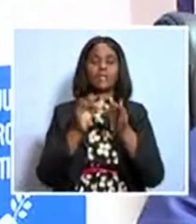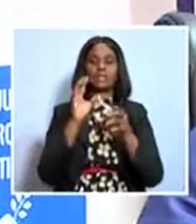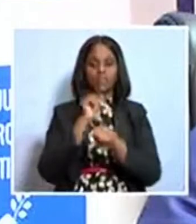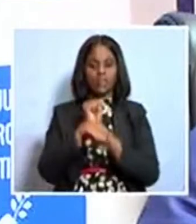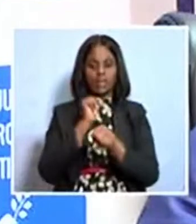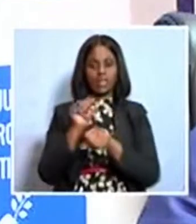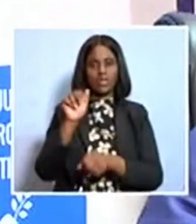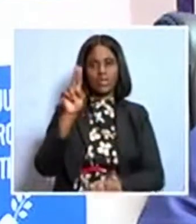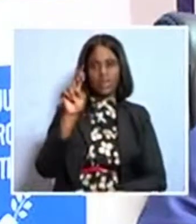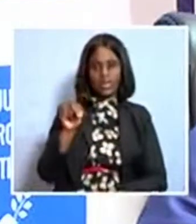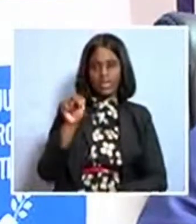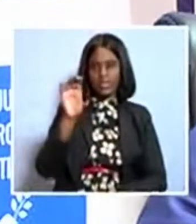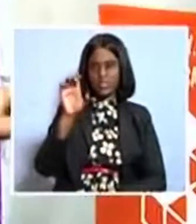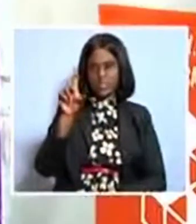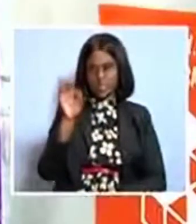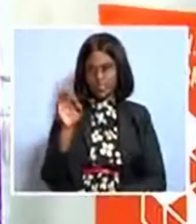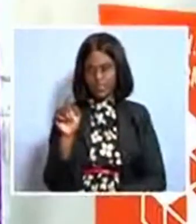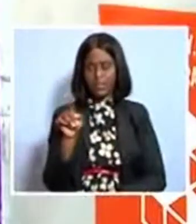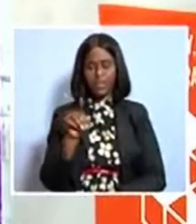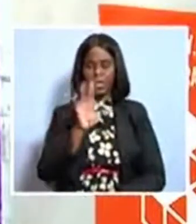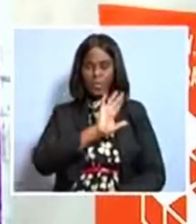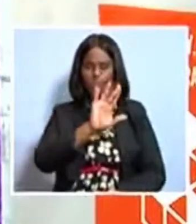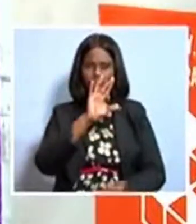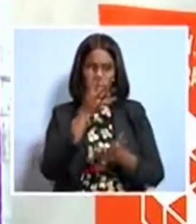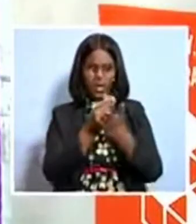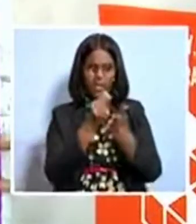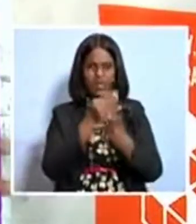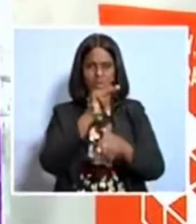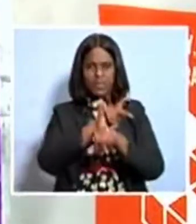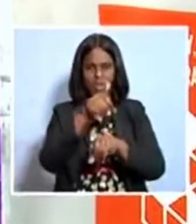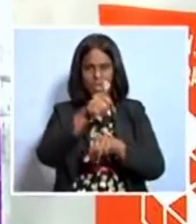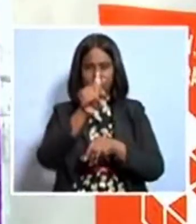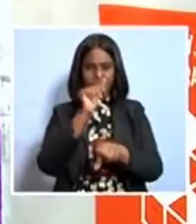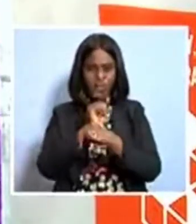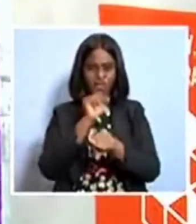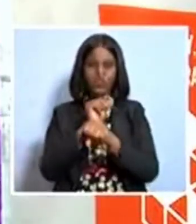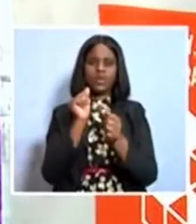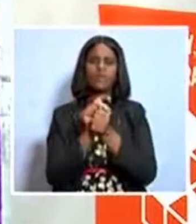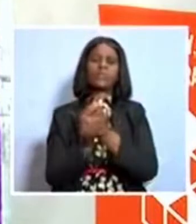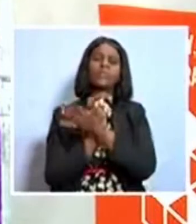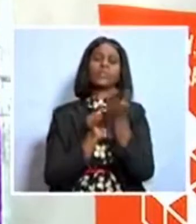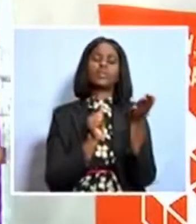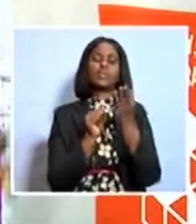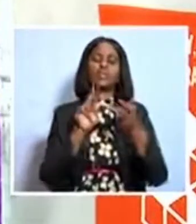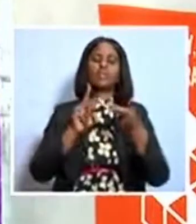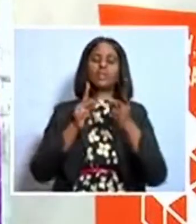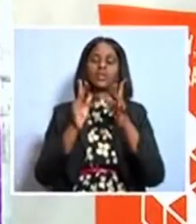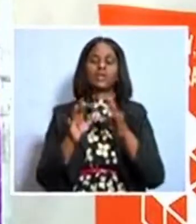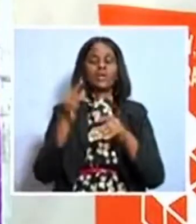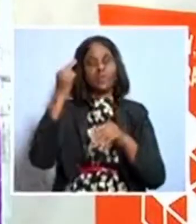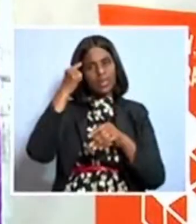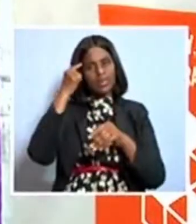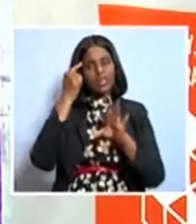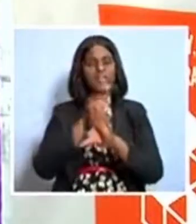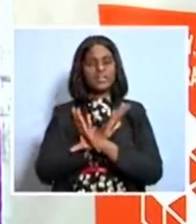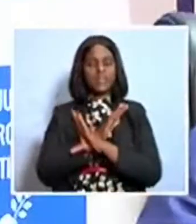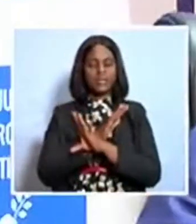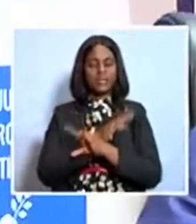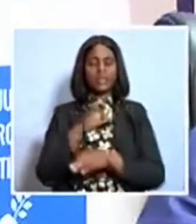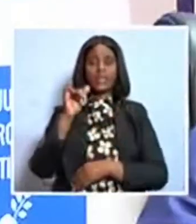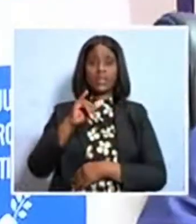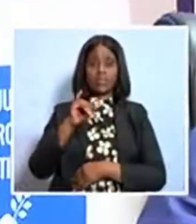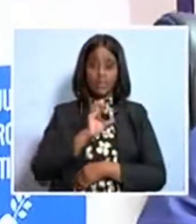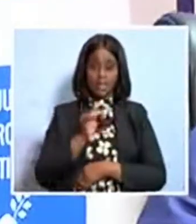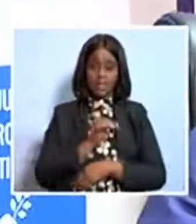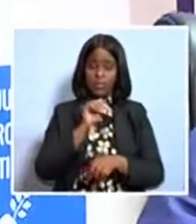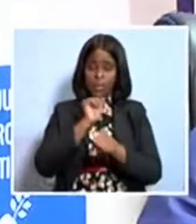UNCDF in Zambia. What kind of capital project do you embark on as you work with these partners, the Zambian government? Yes, so our role